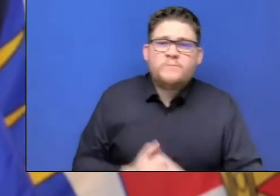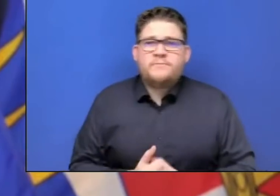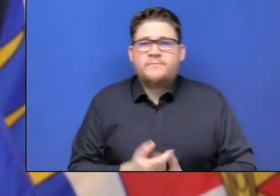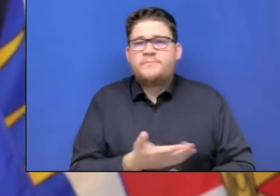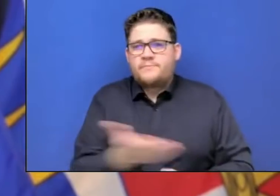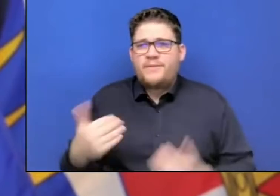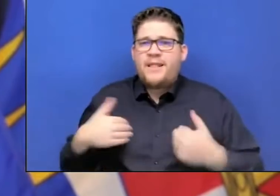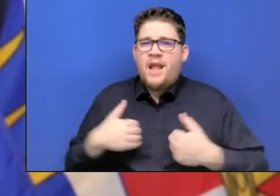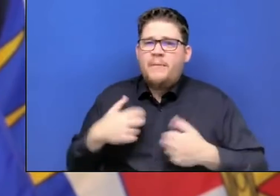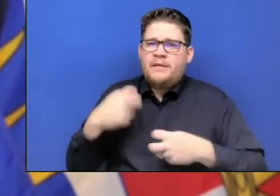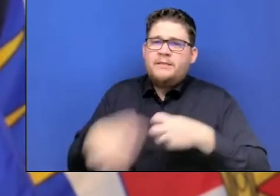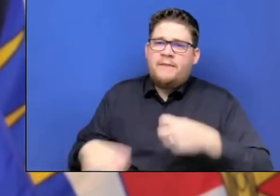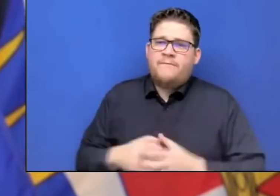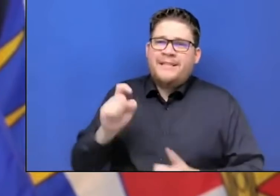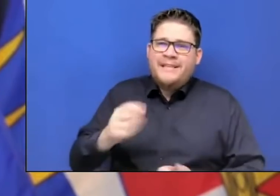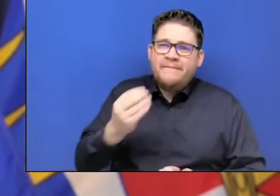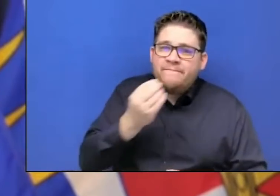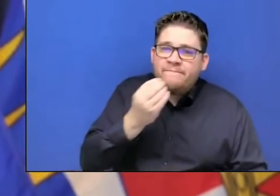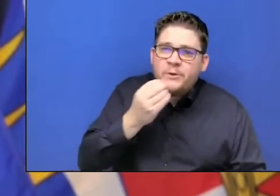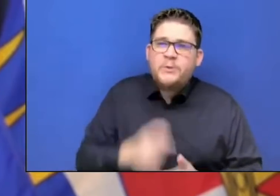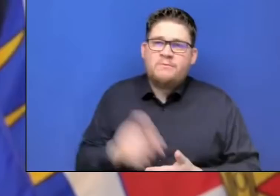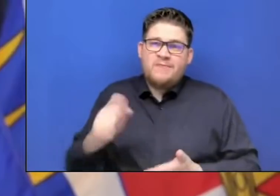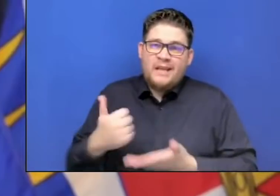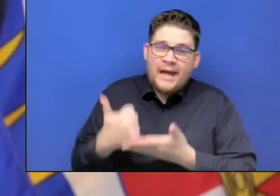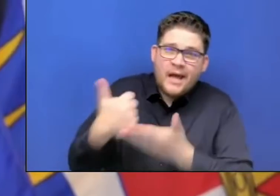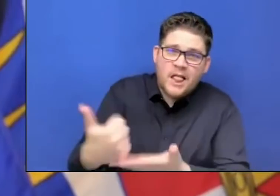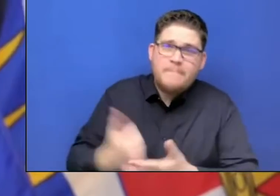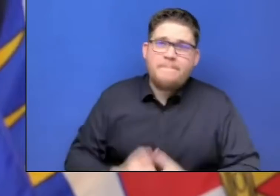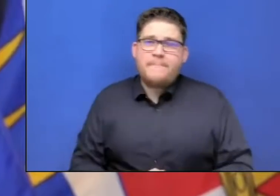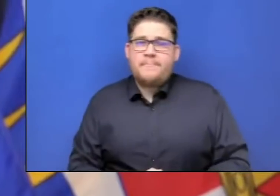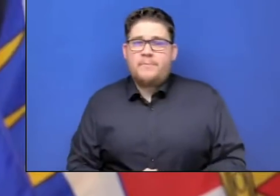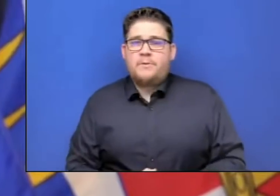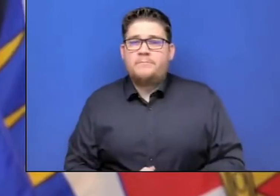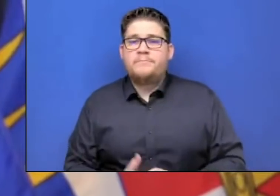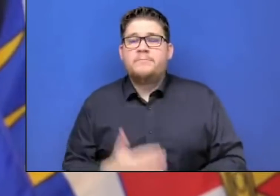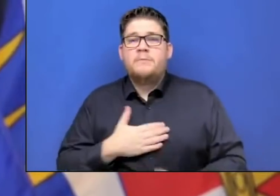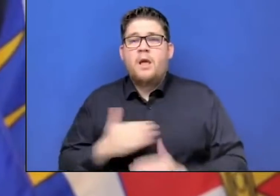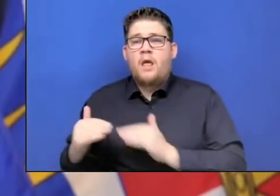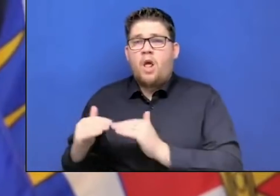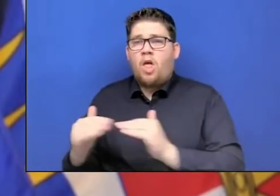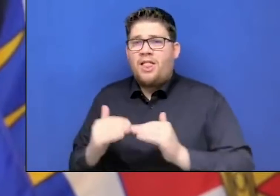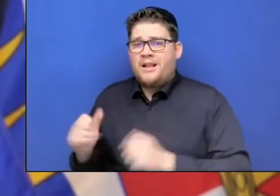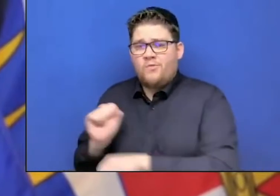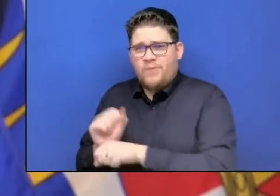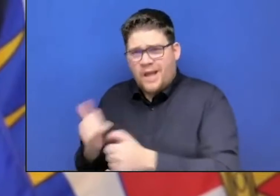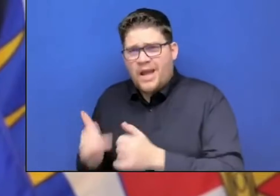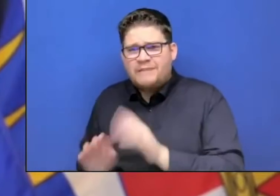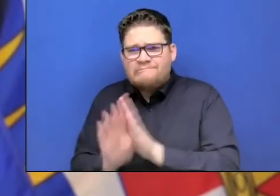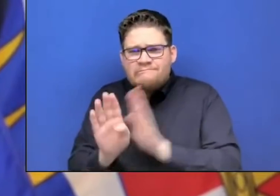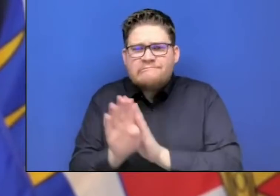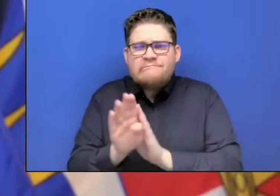need attention, and so with my colleagues, we're developing routes so that veterinarians can